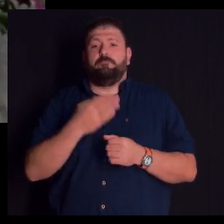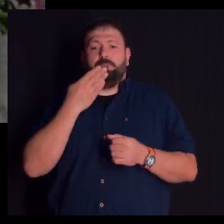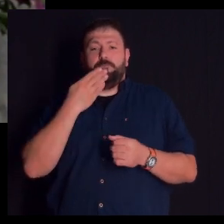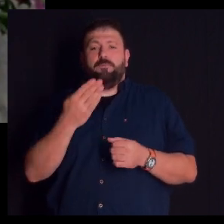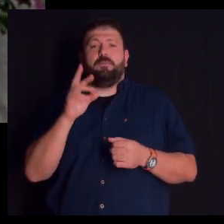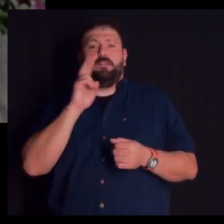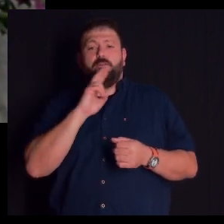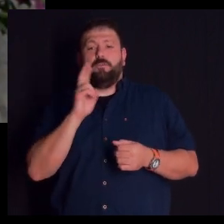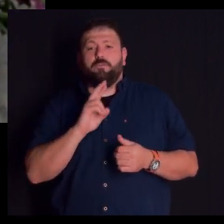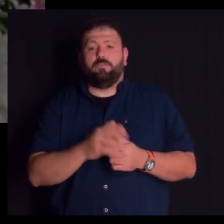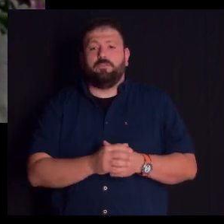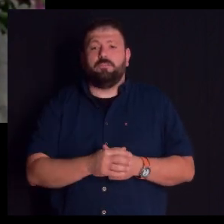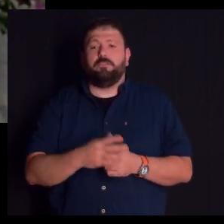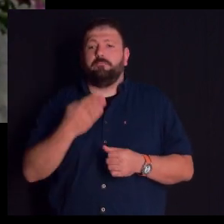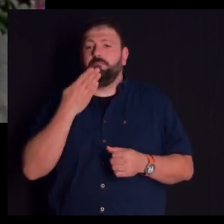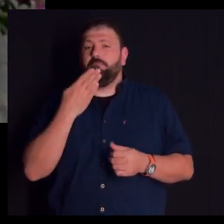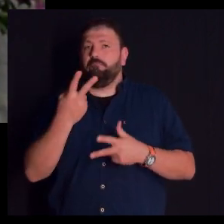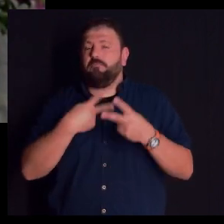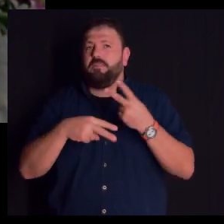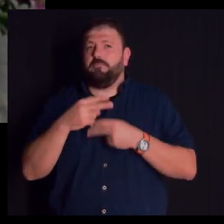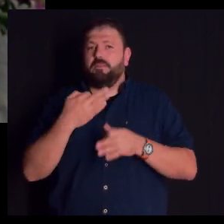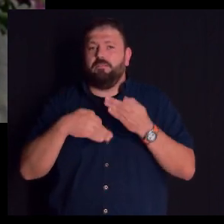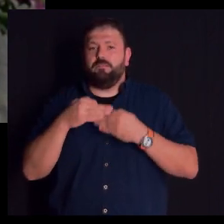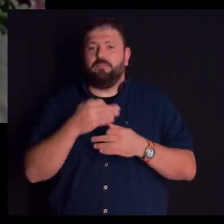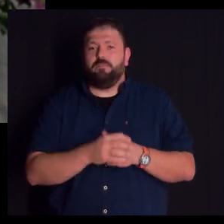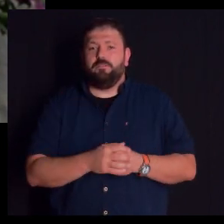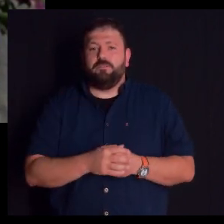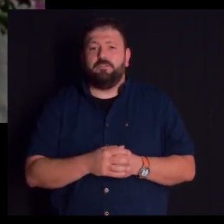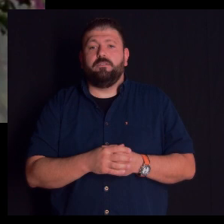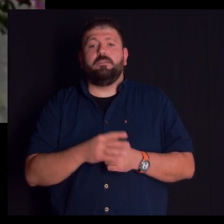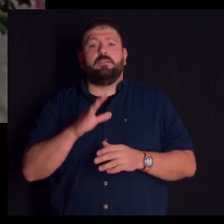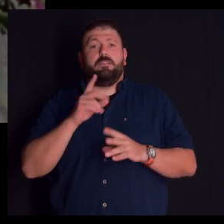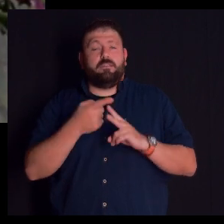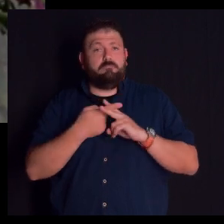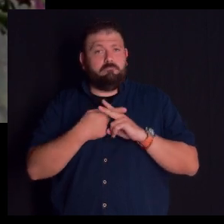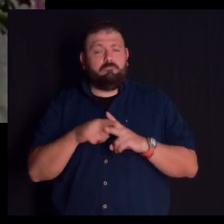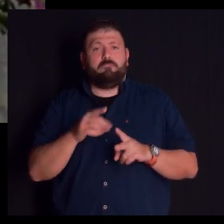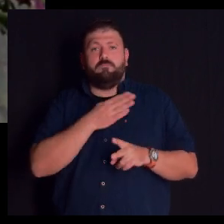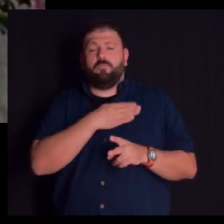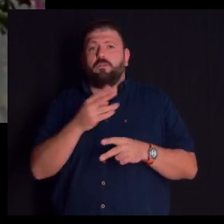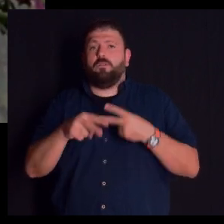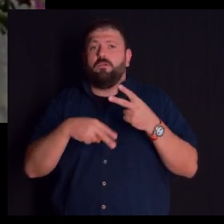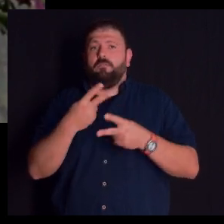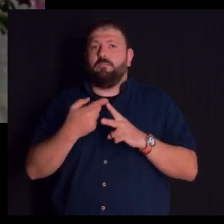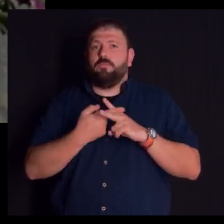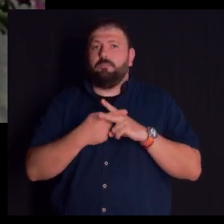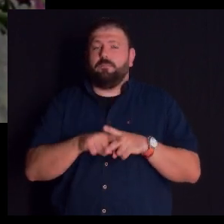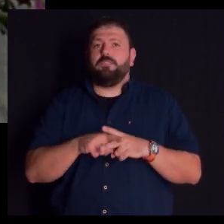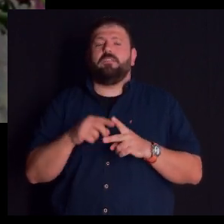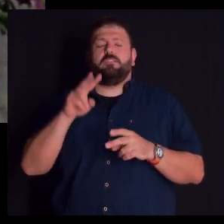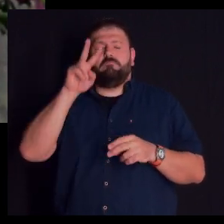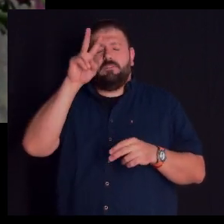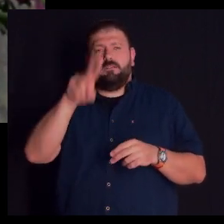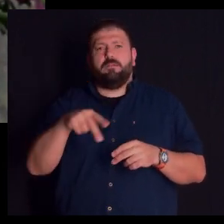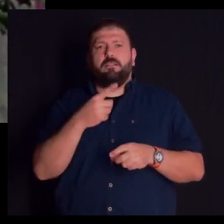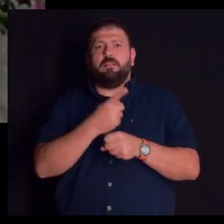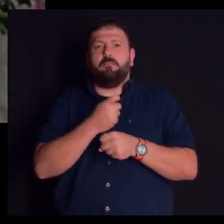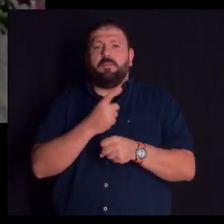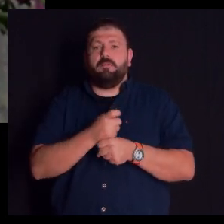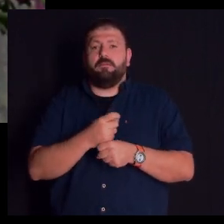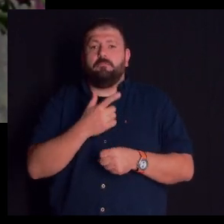in the Siberian area of Russia. So let's start it. I would like